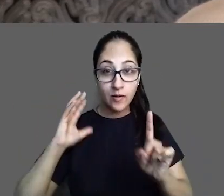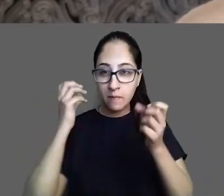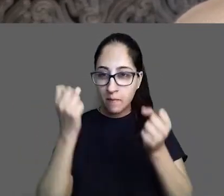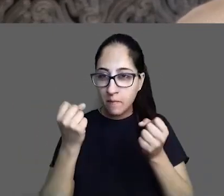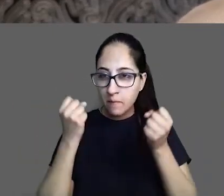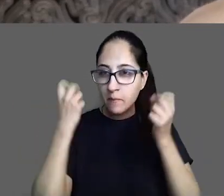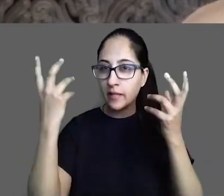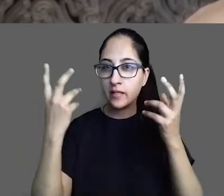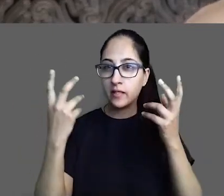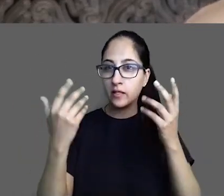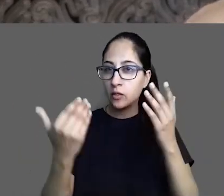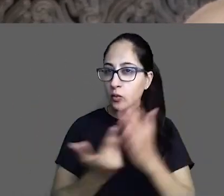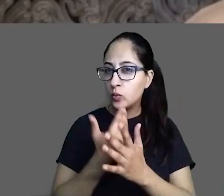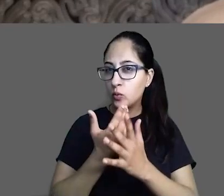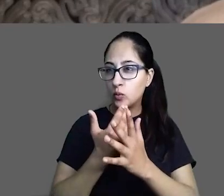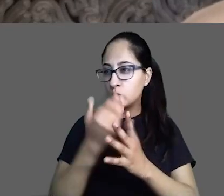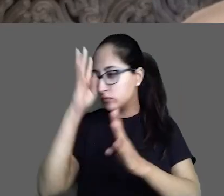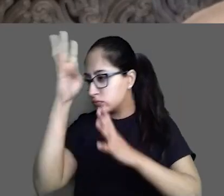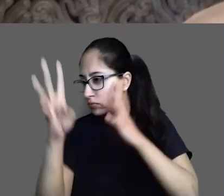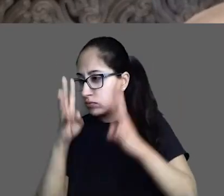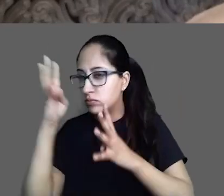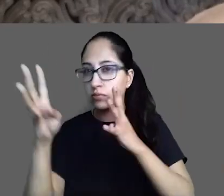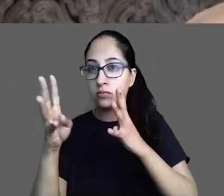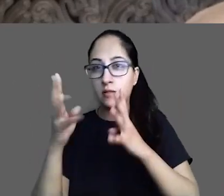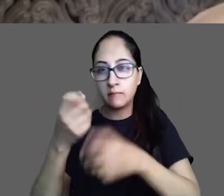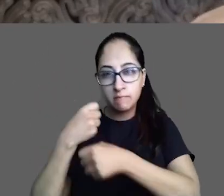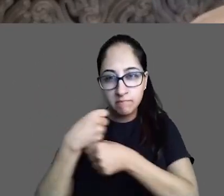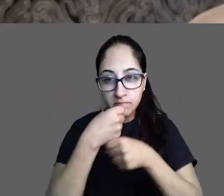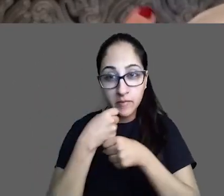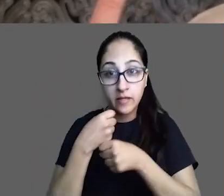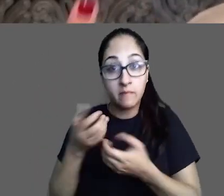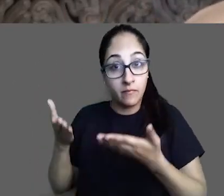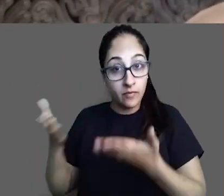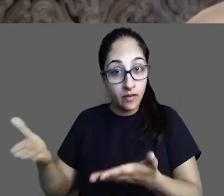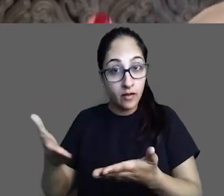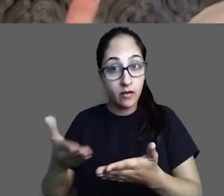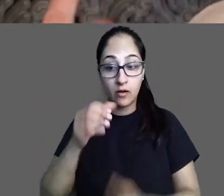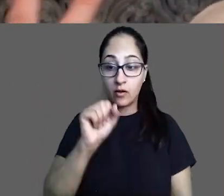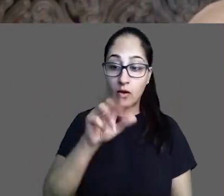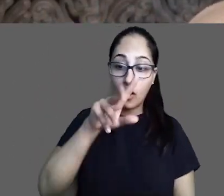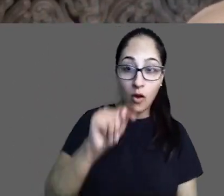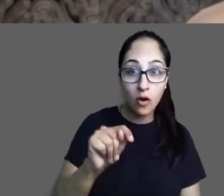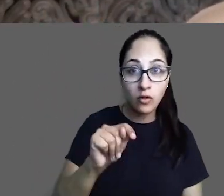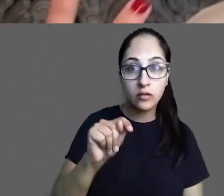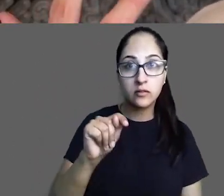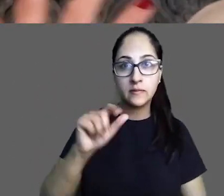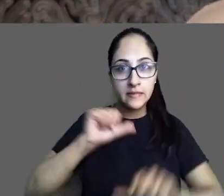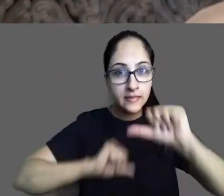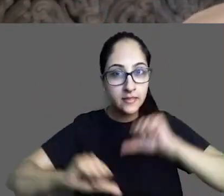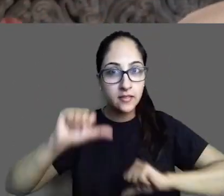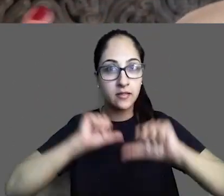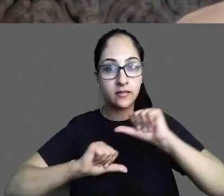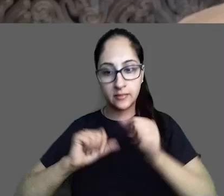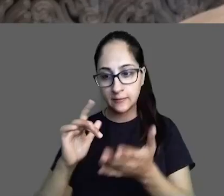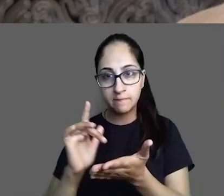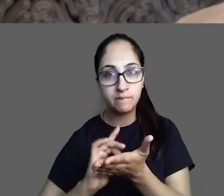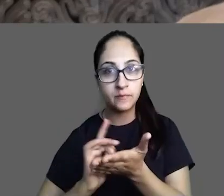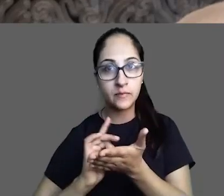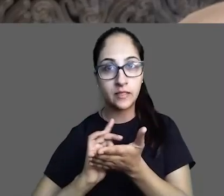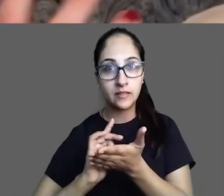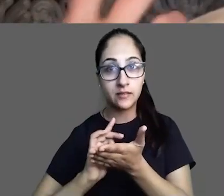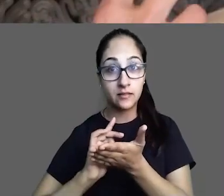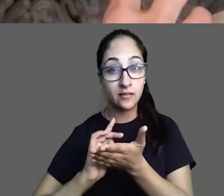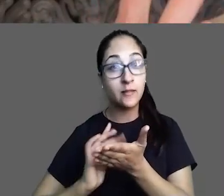of so many creations and so many discoveries, be it in art, be it in music, be it in poetry, be it in astronomy or